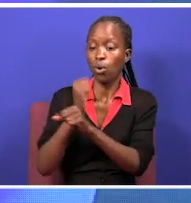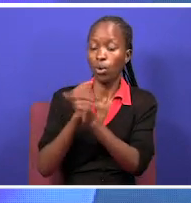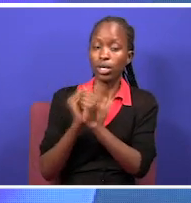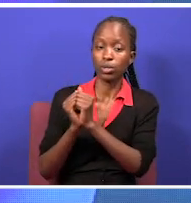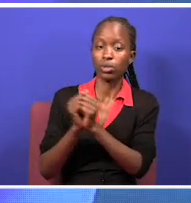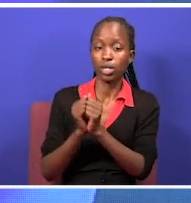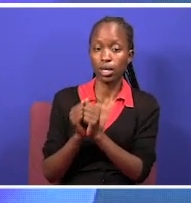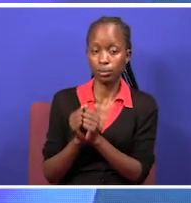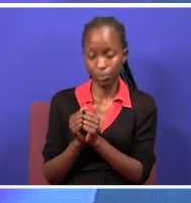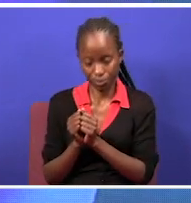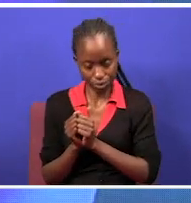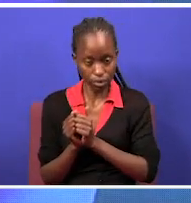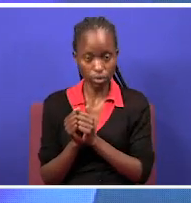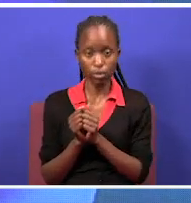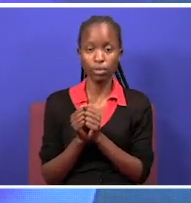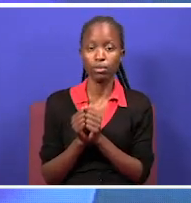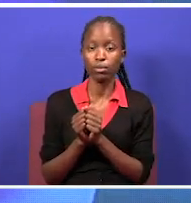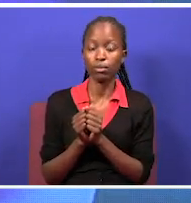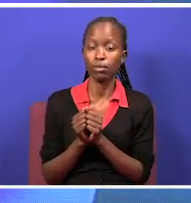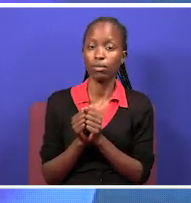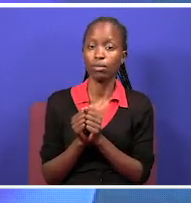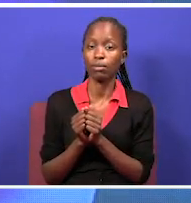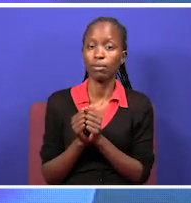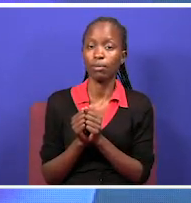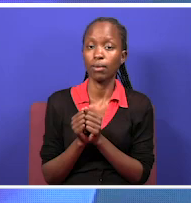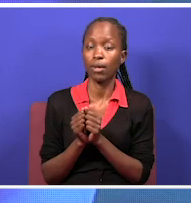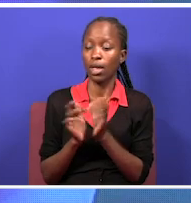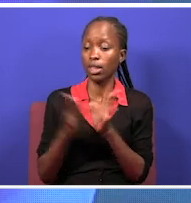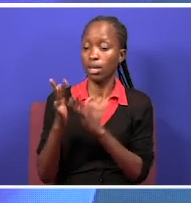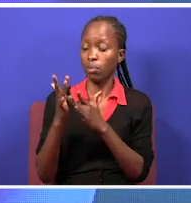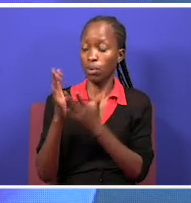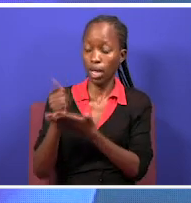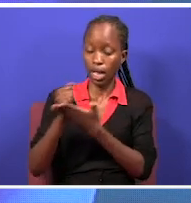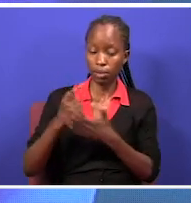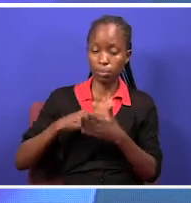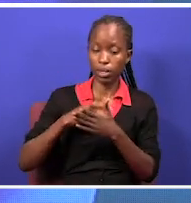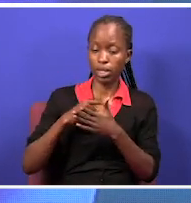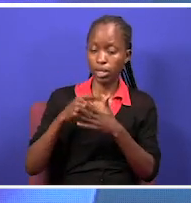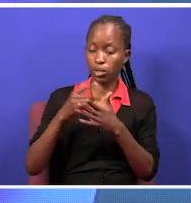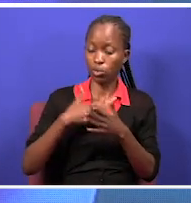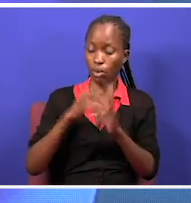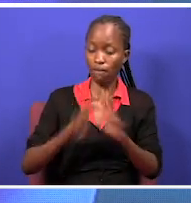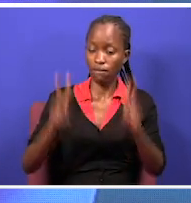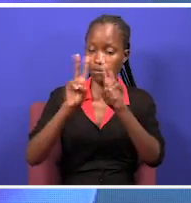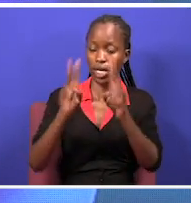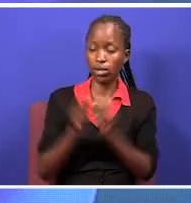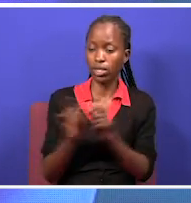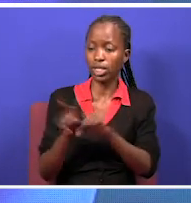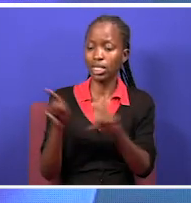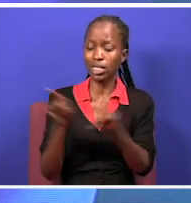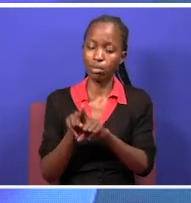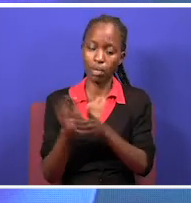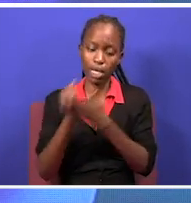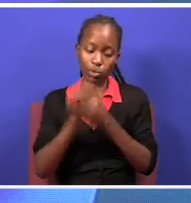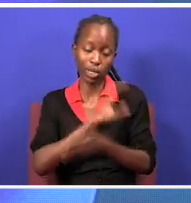The word of the Lord helps us to shape our values, our convictions. Indeed, it shapes our character